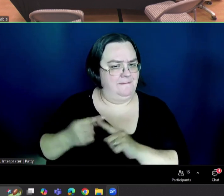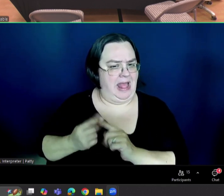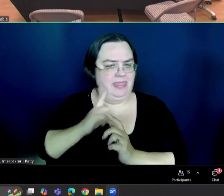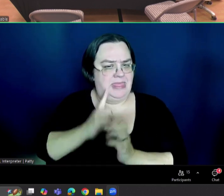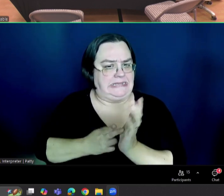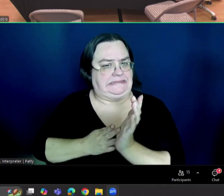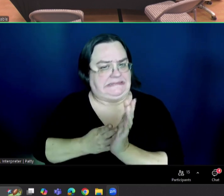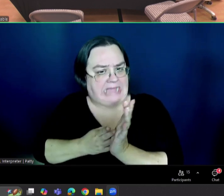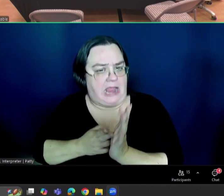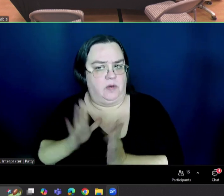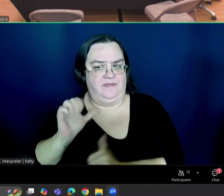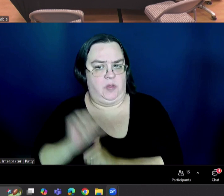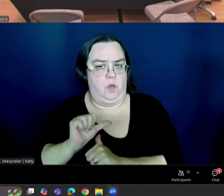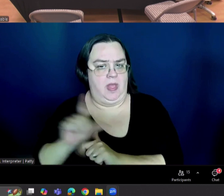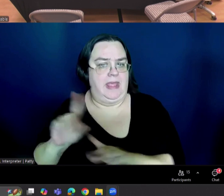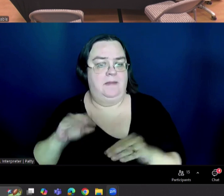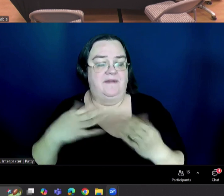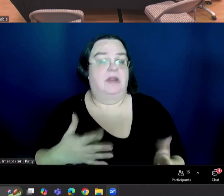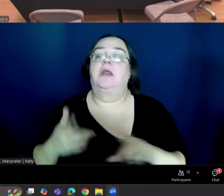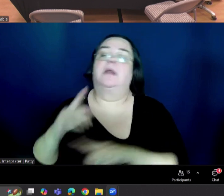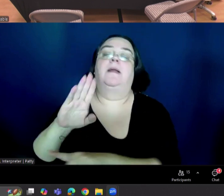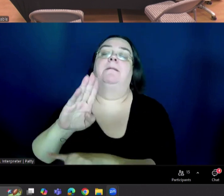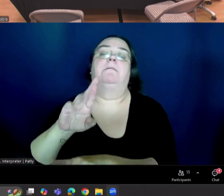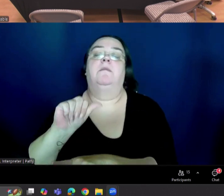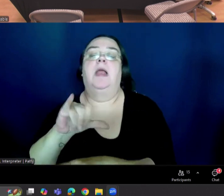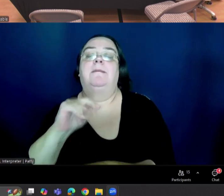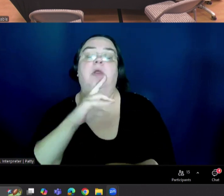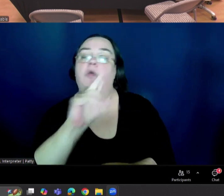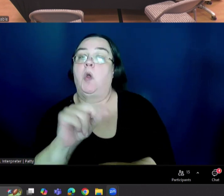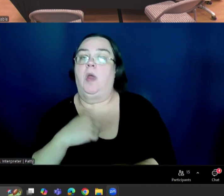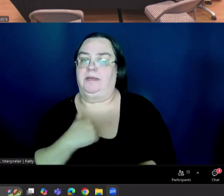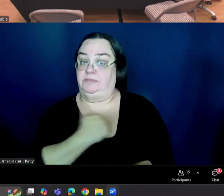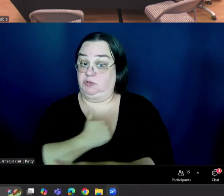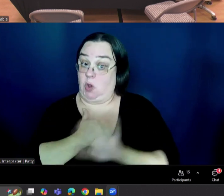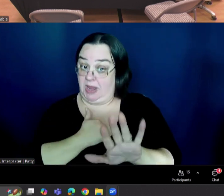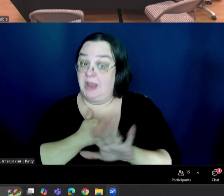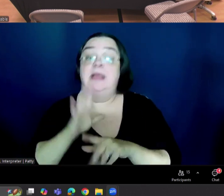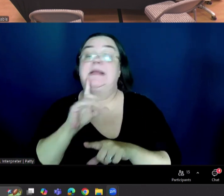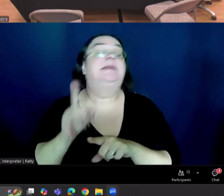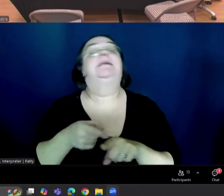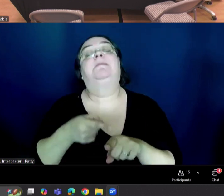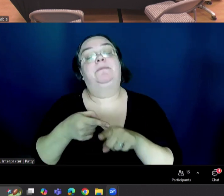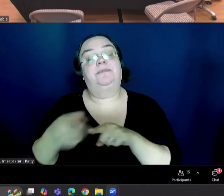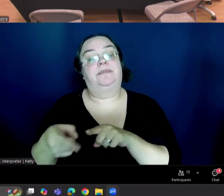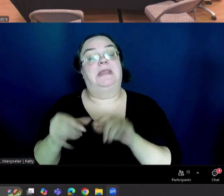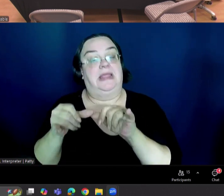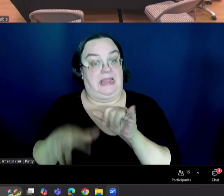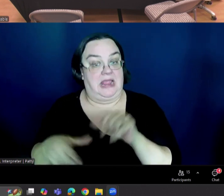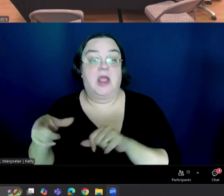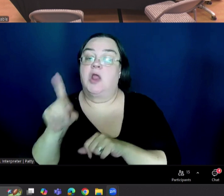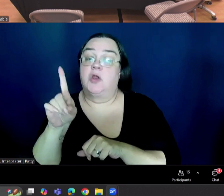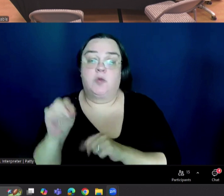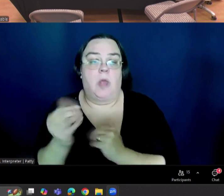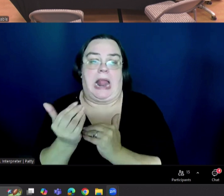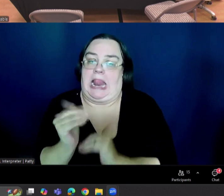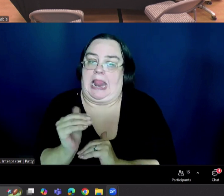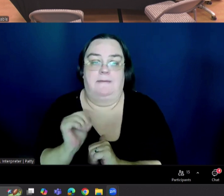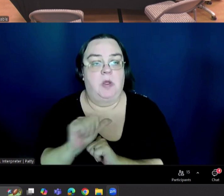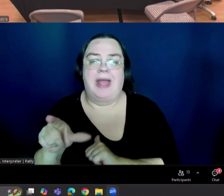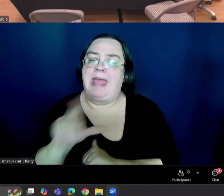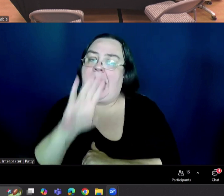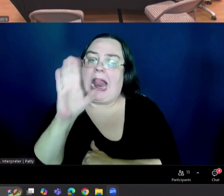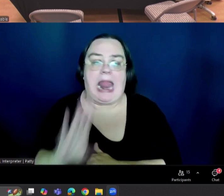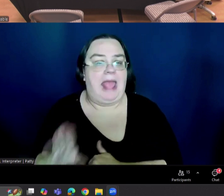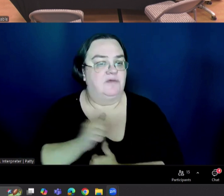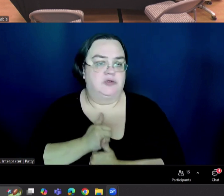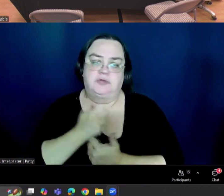us with? Oh, I'm sorry, specialized engineering, they do very limited work. They never expressed